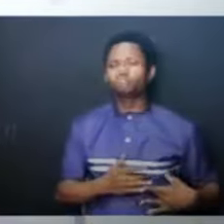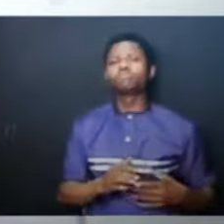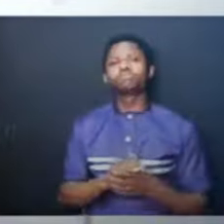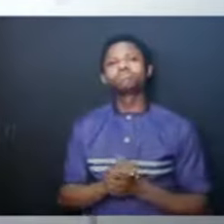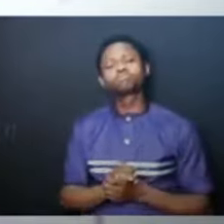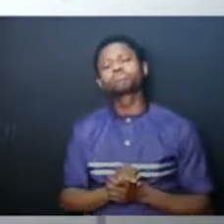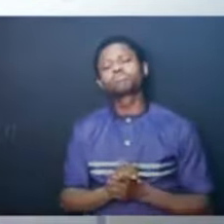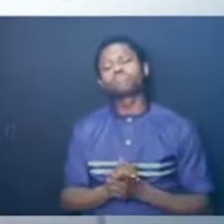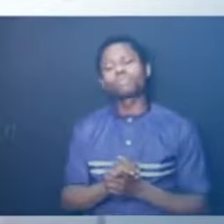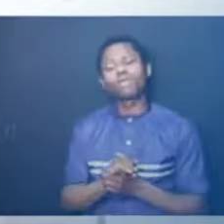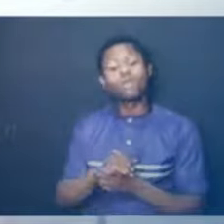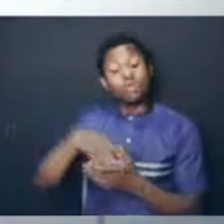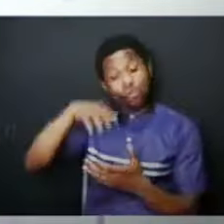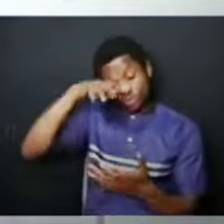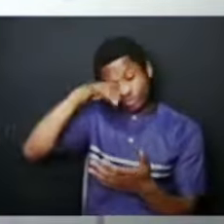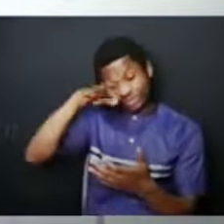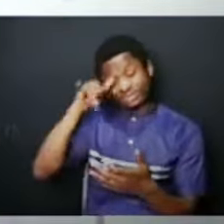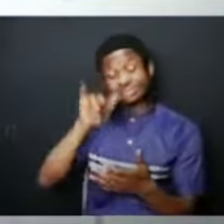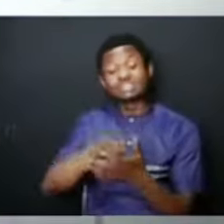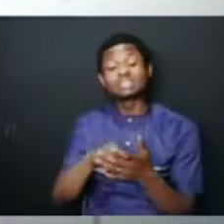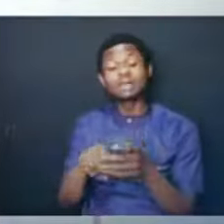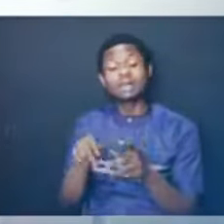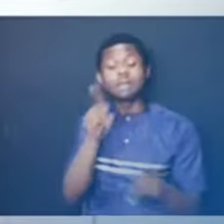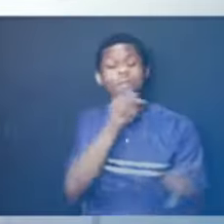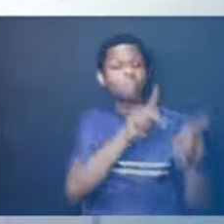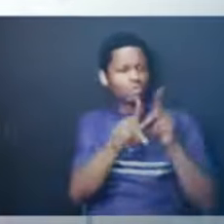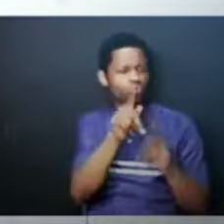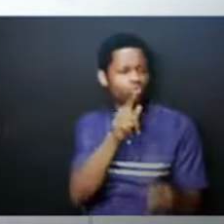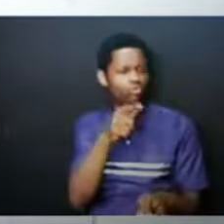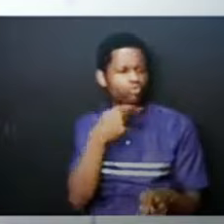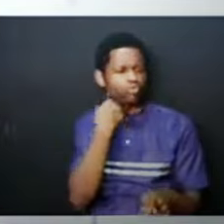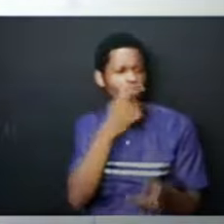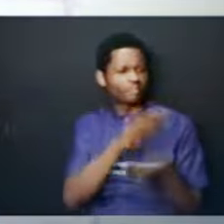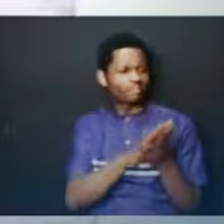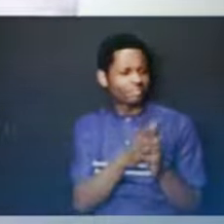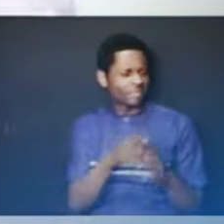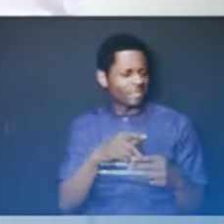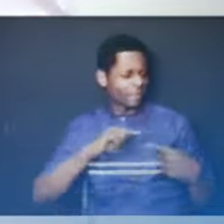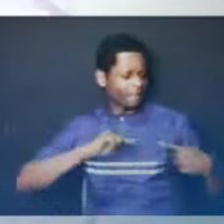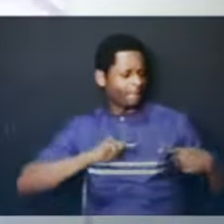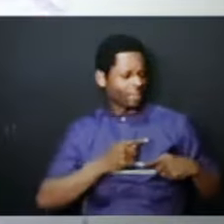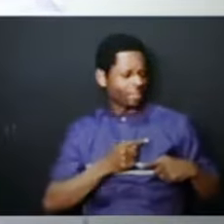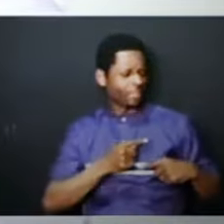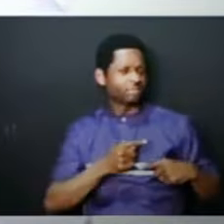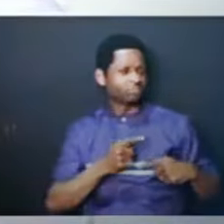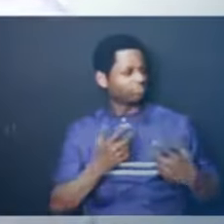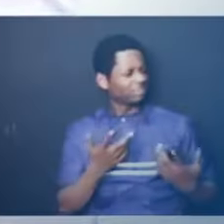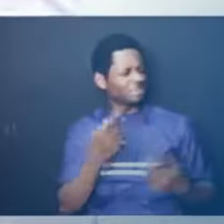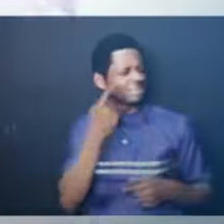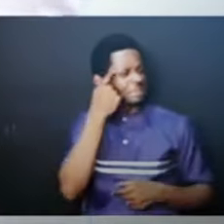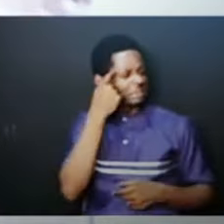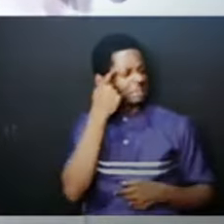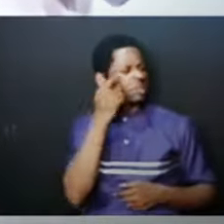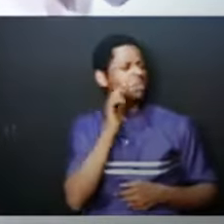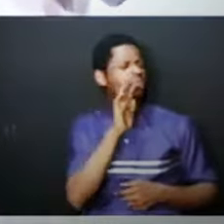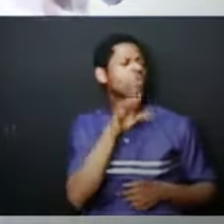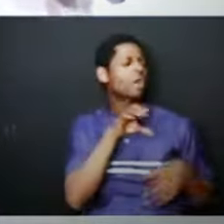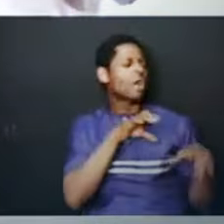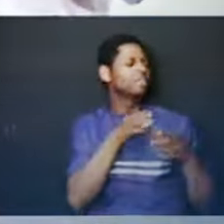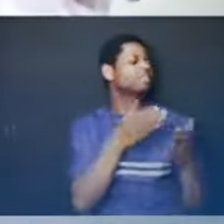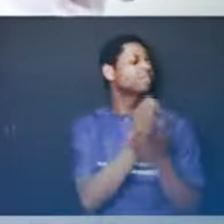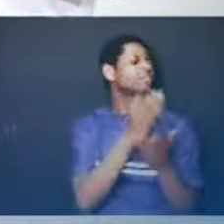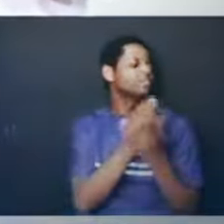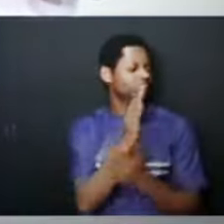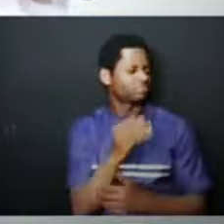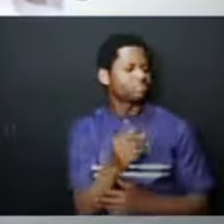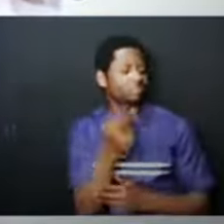people feel justified by holding on to grudge. Adofunom yesua se won awodi ya ono biribia mu no odwen se odibim. Yeah,